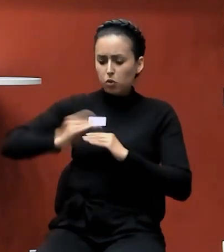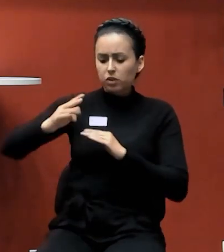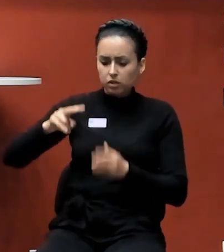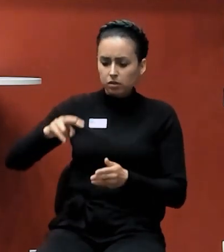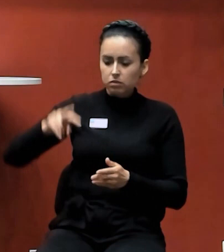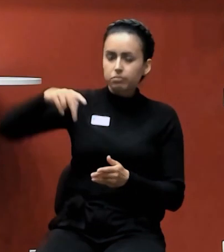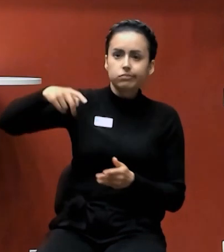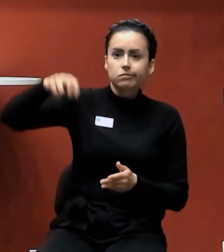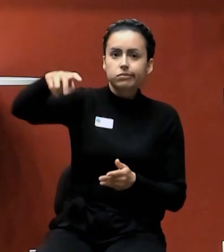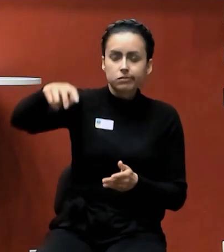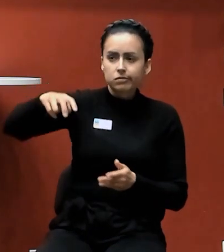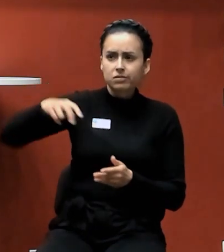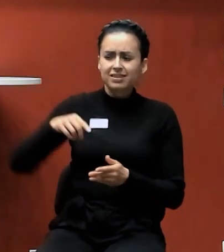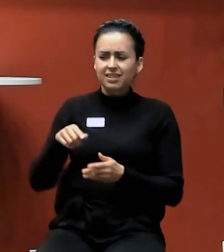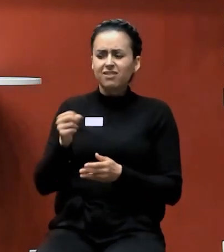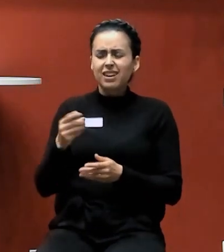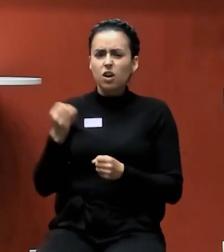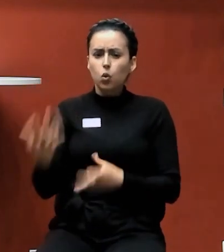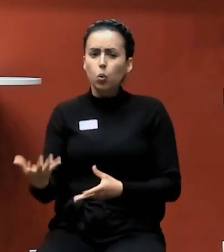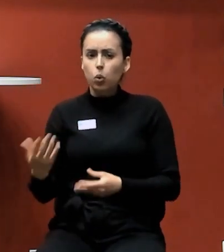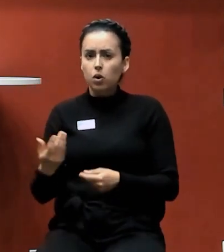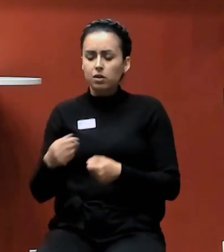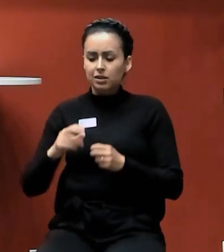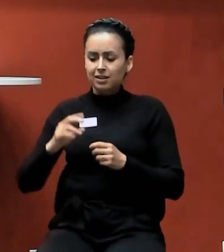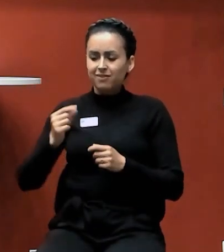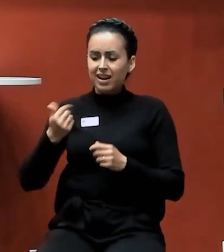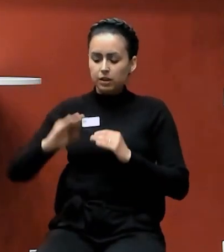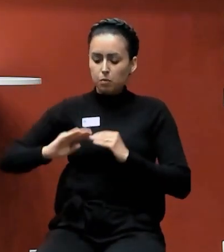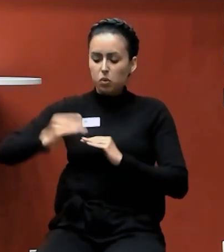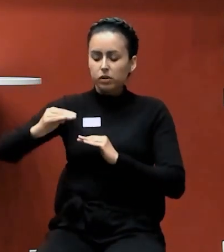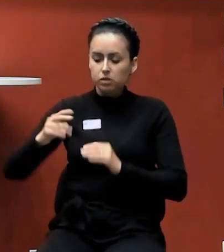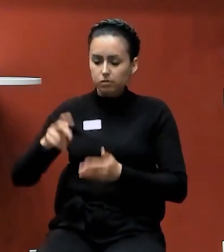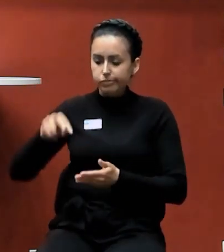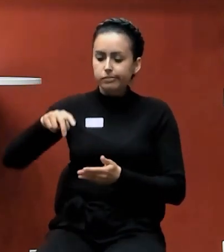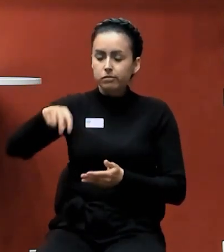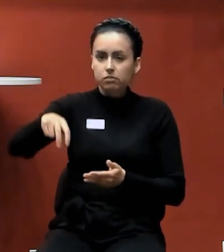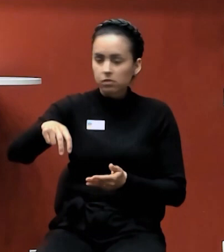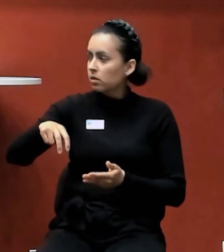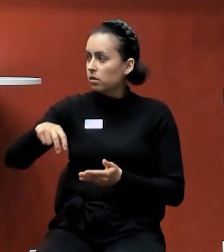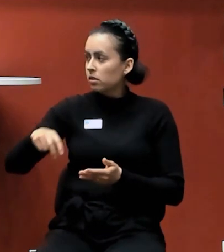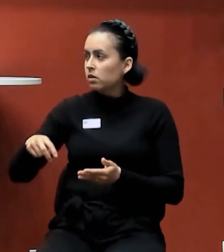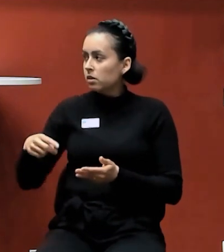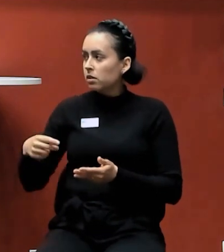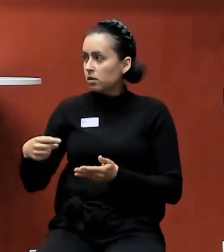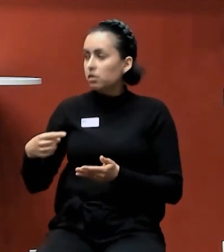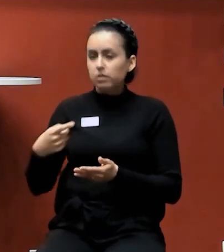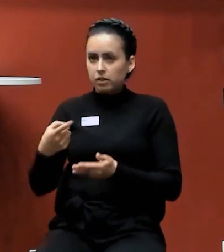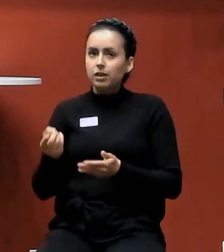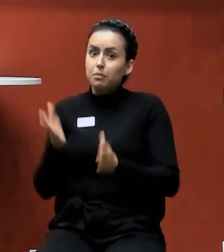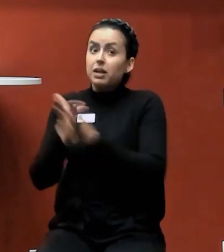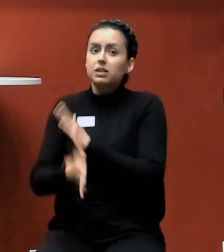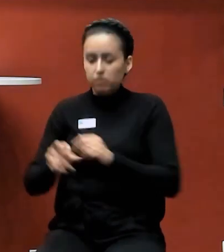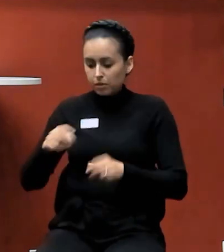moment. we're going to do a bit now up on the steps in the performance. And they kind of get through that awkward bit and then they carry on